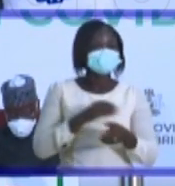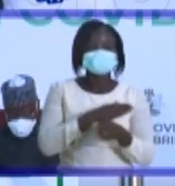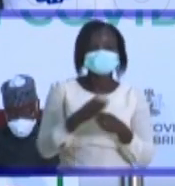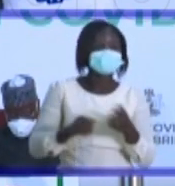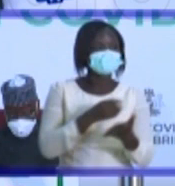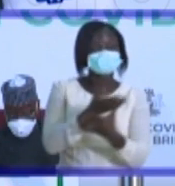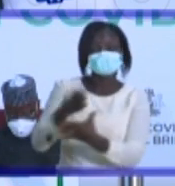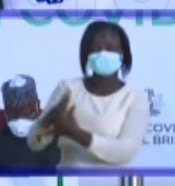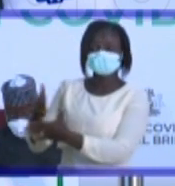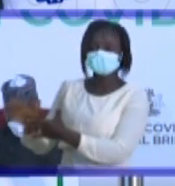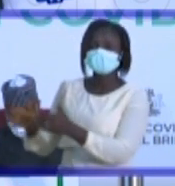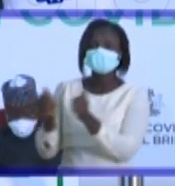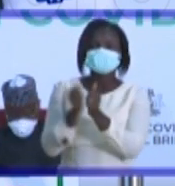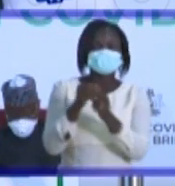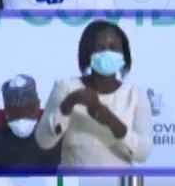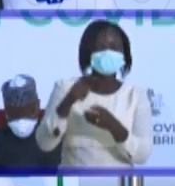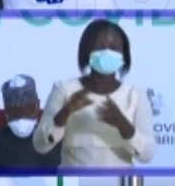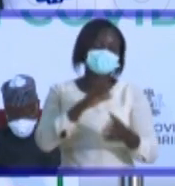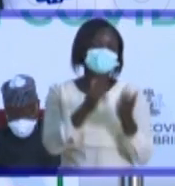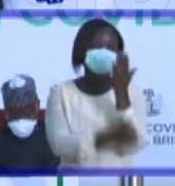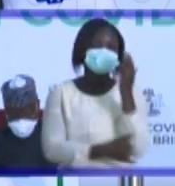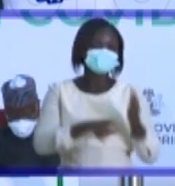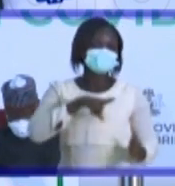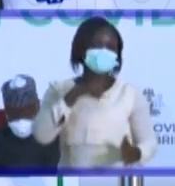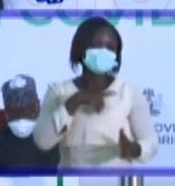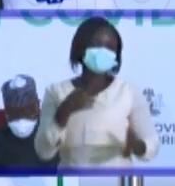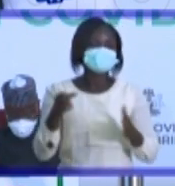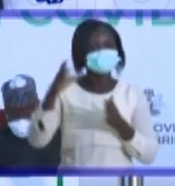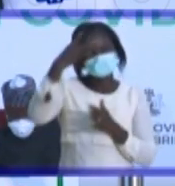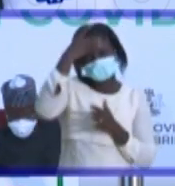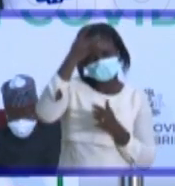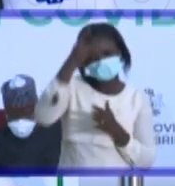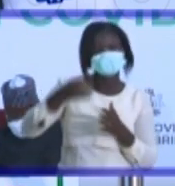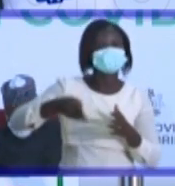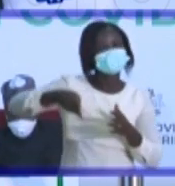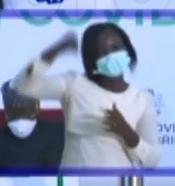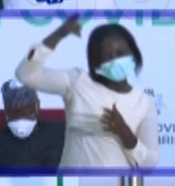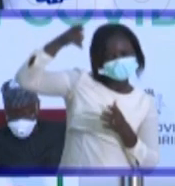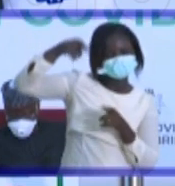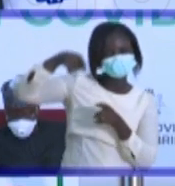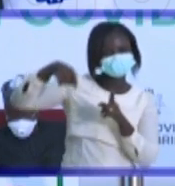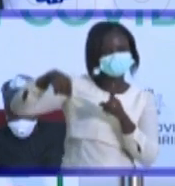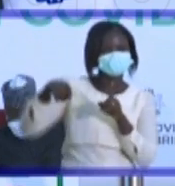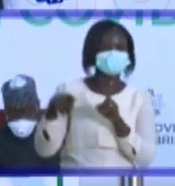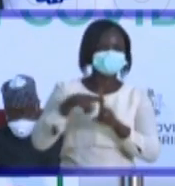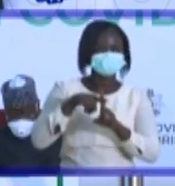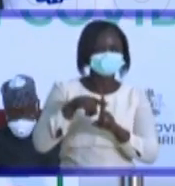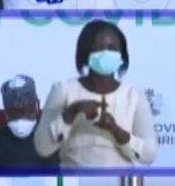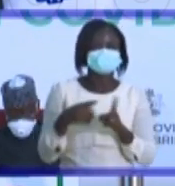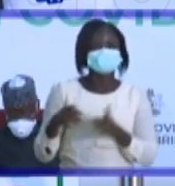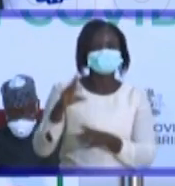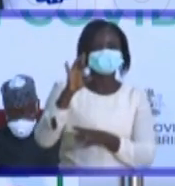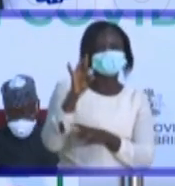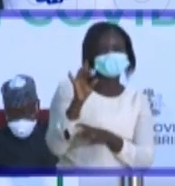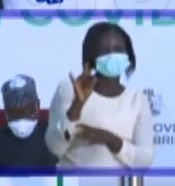the country, with Lagos and Kano states bearing the highest burden. A team from the